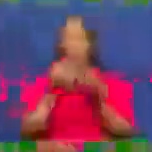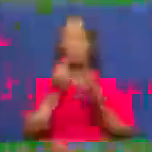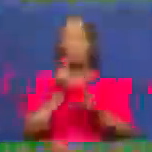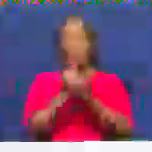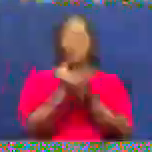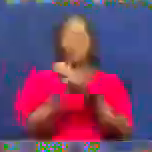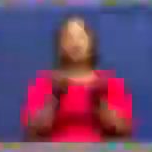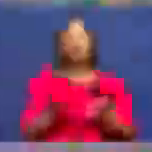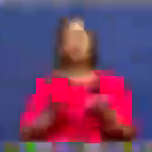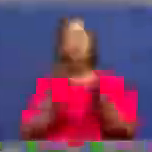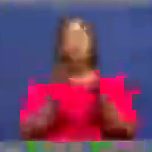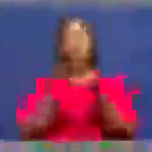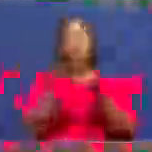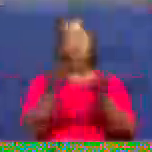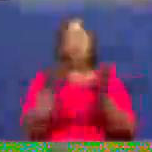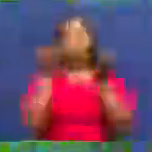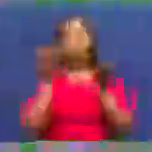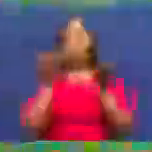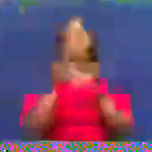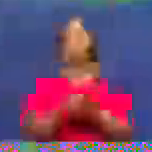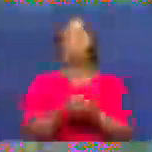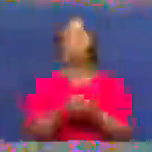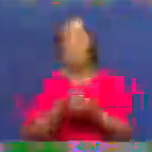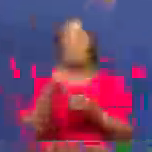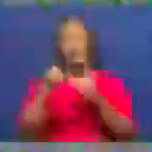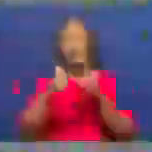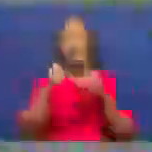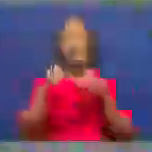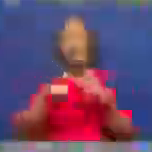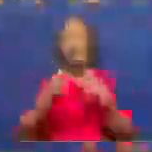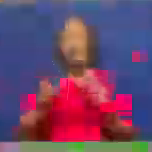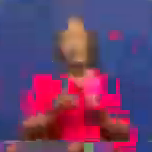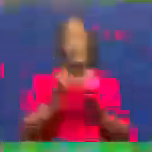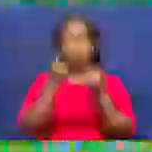which have been happening as a whole in the football industry. So everybody's excited.